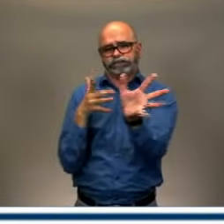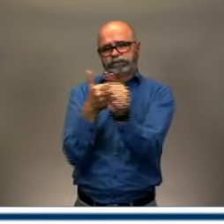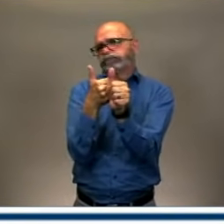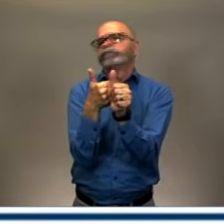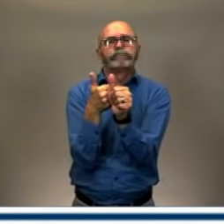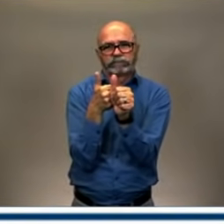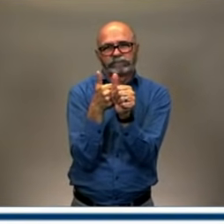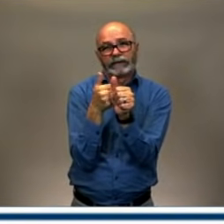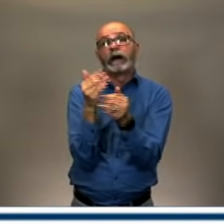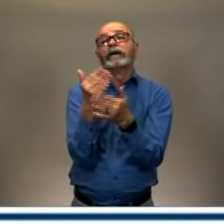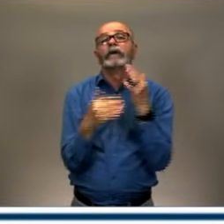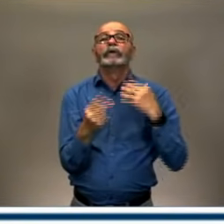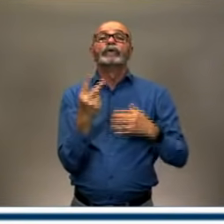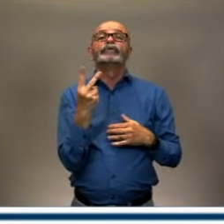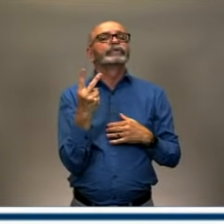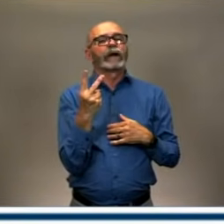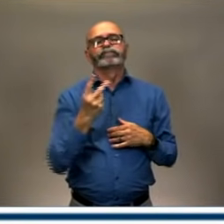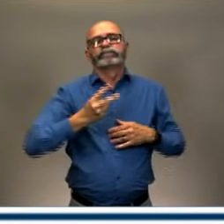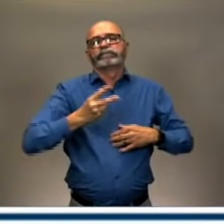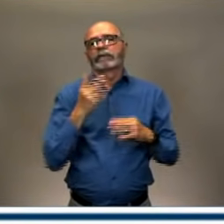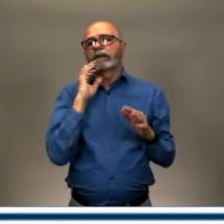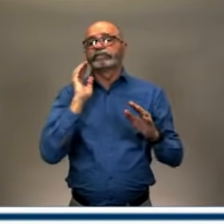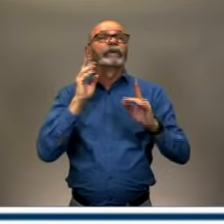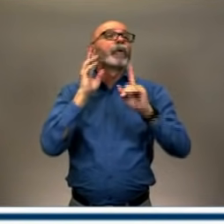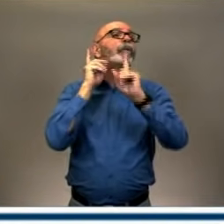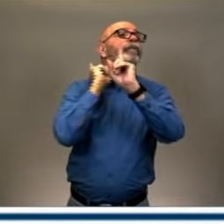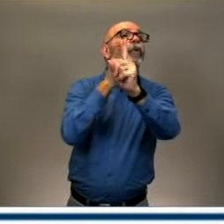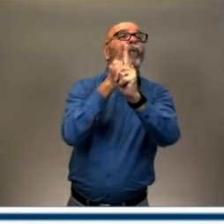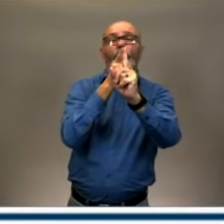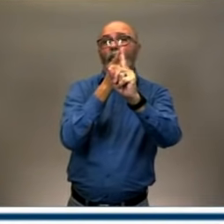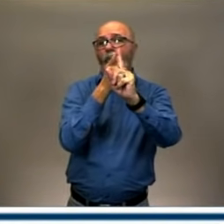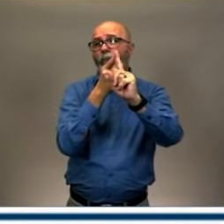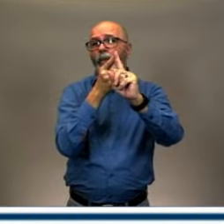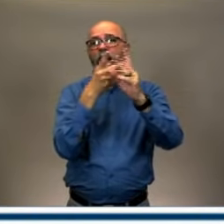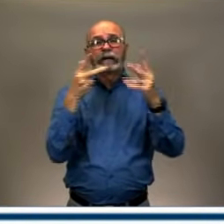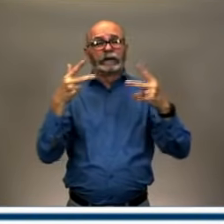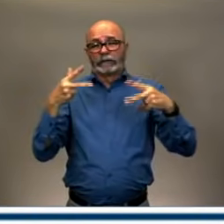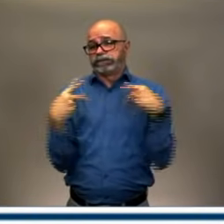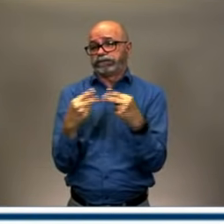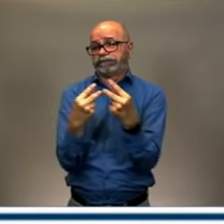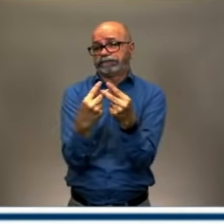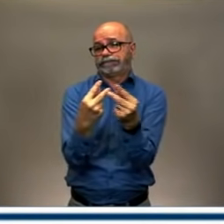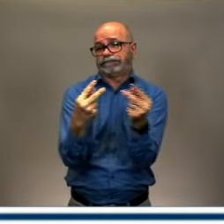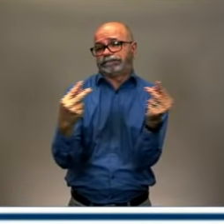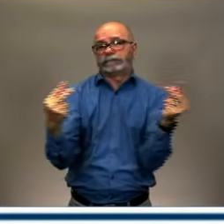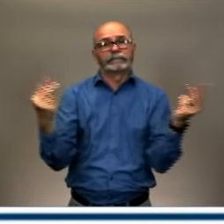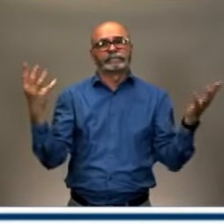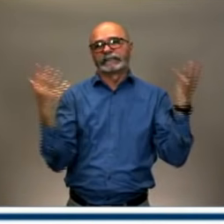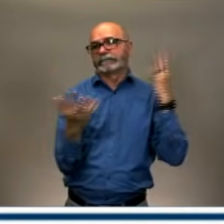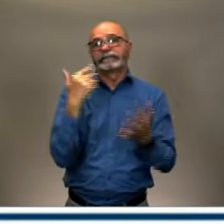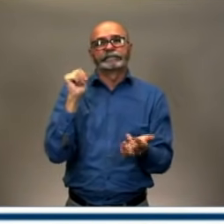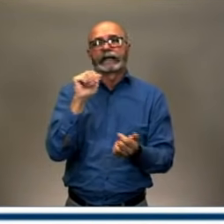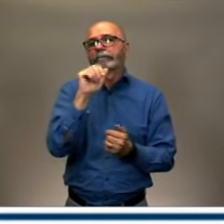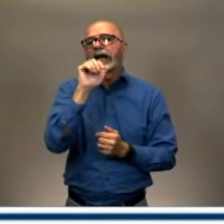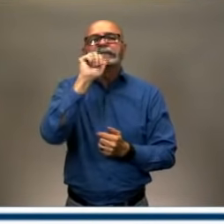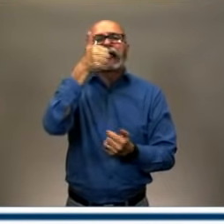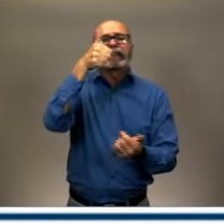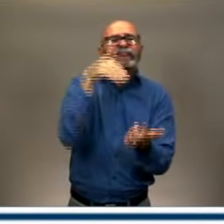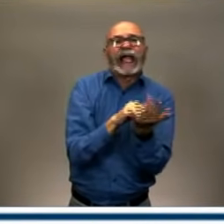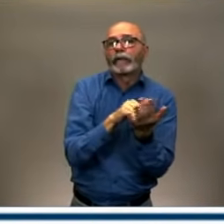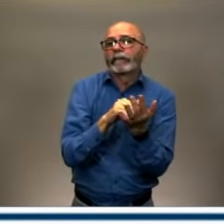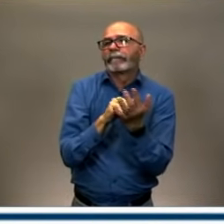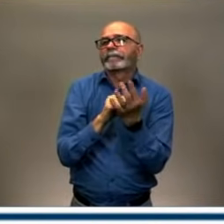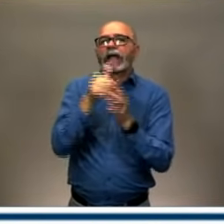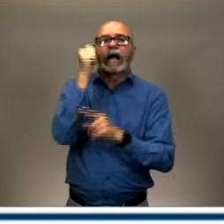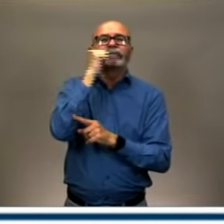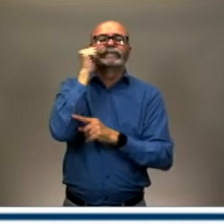2, our objective is to deliver as much as 10,000 doses of vaccine per day. And